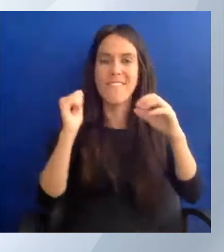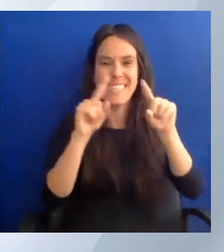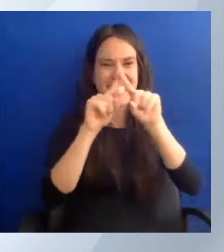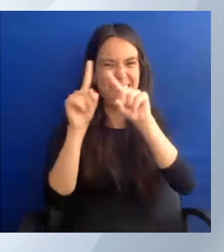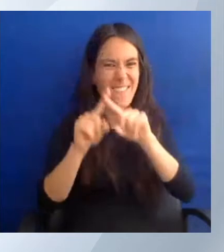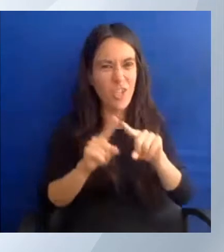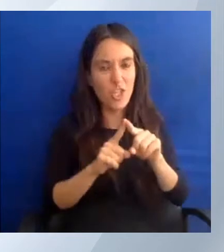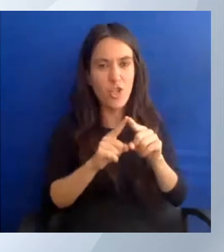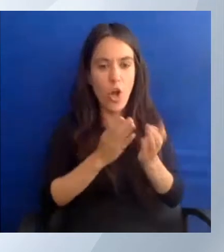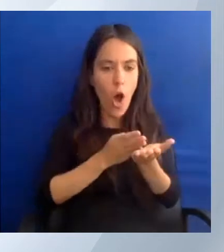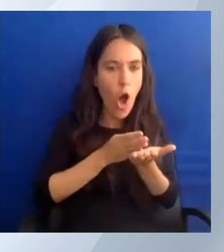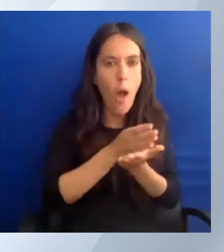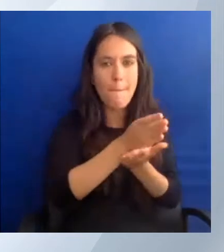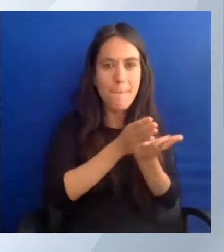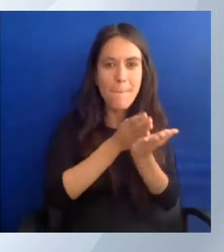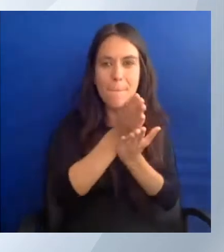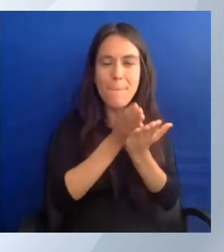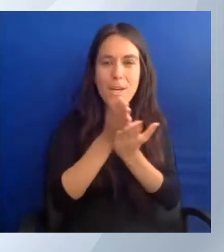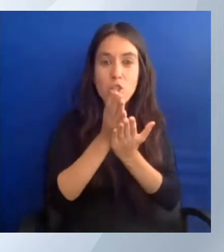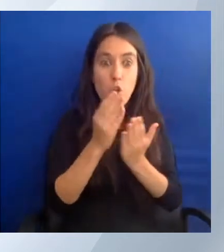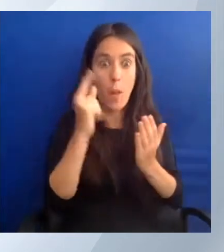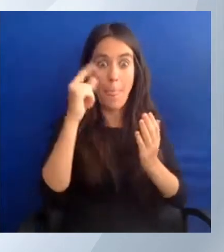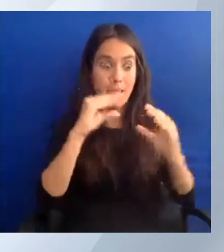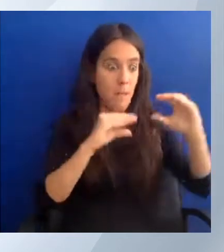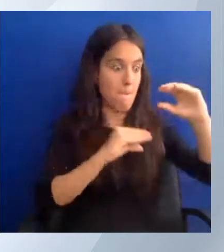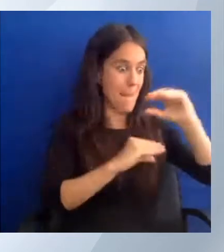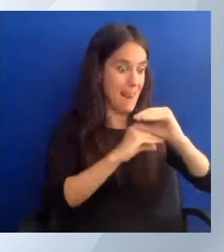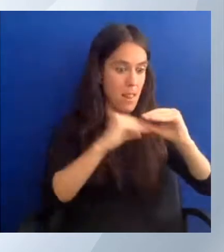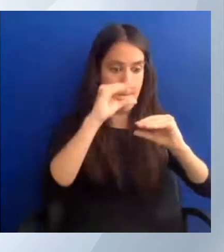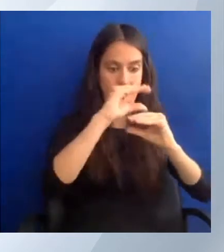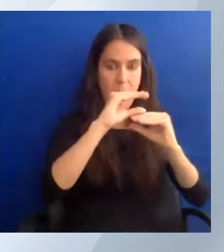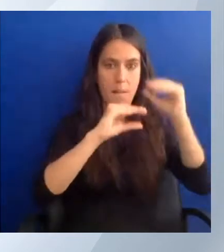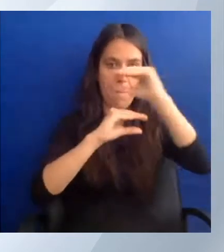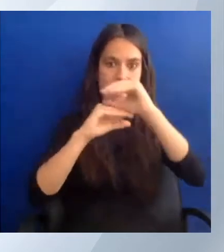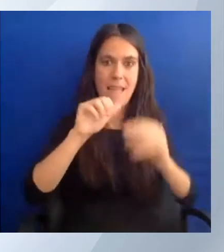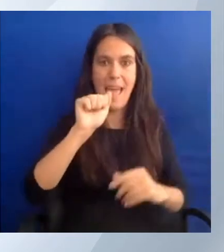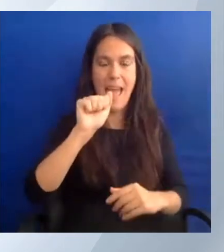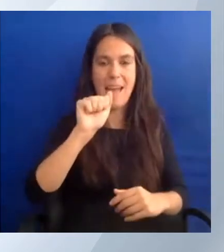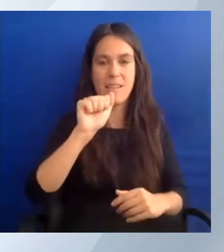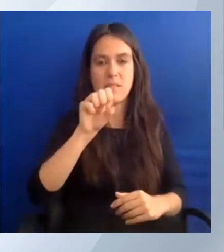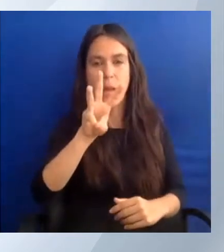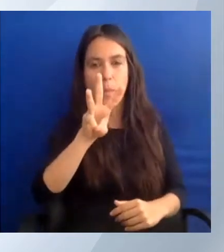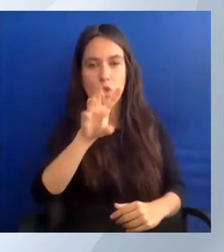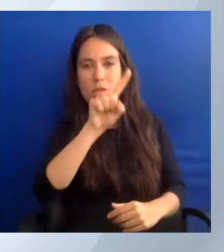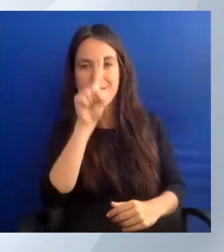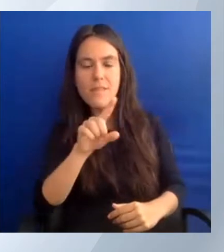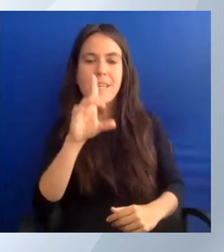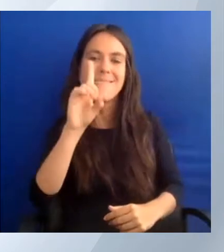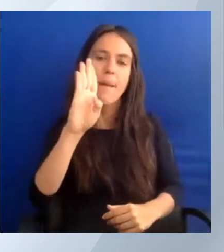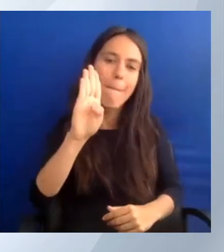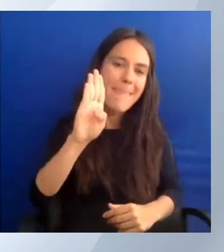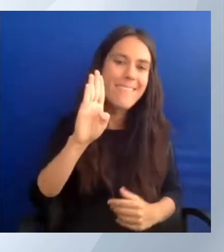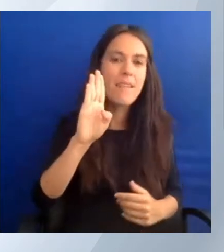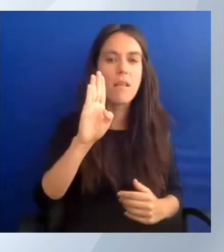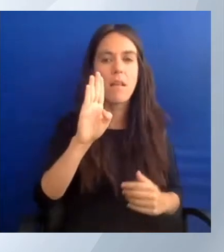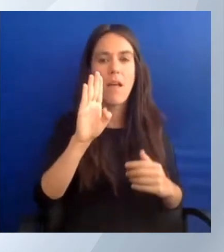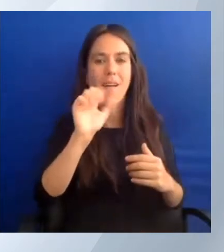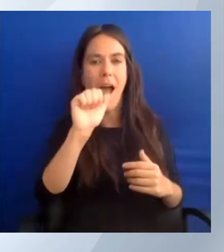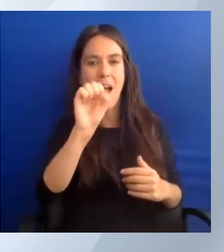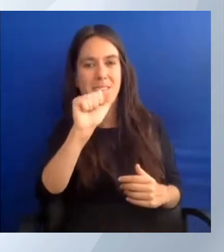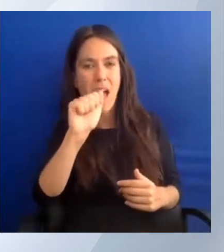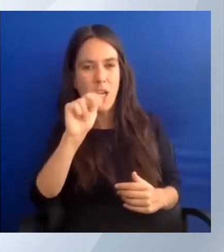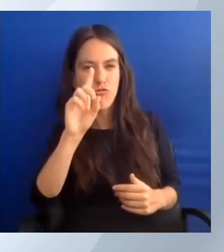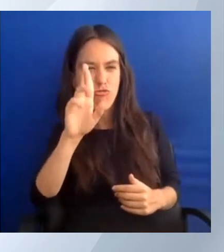use different components for each building block. You have AWS DynamoDB, Cosmos DB, Redis, Cassandra, and many more for